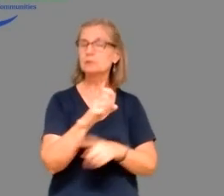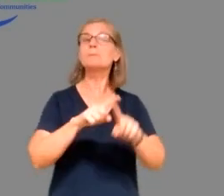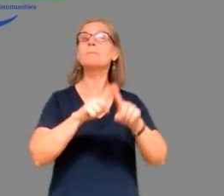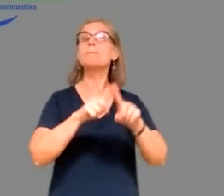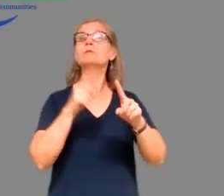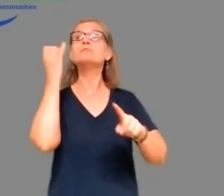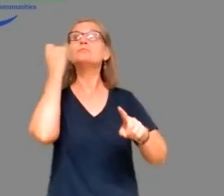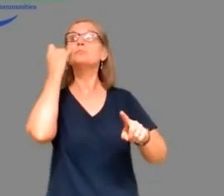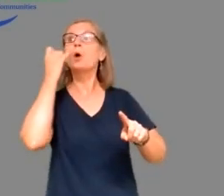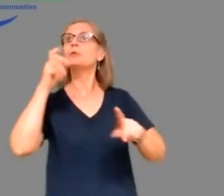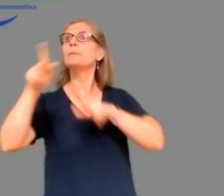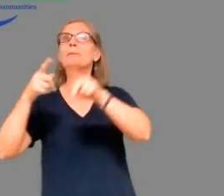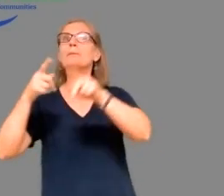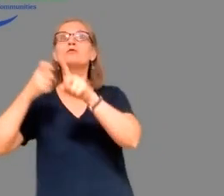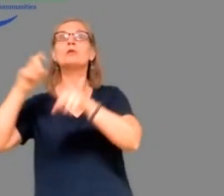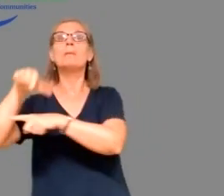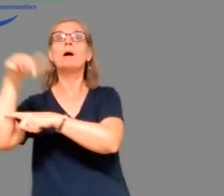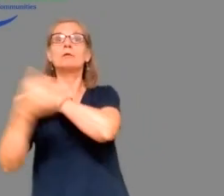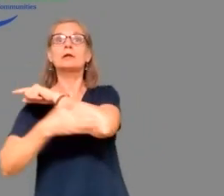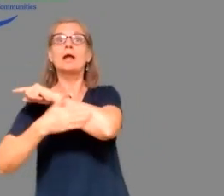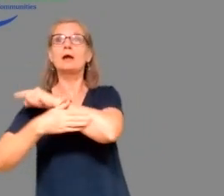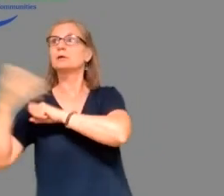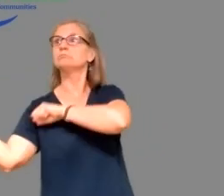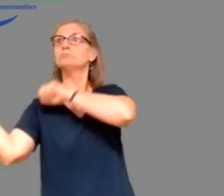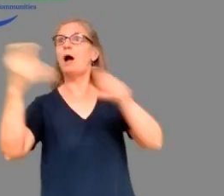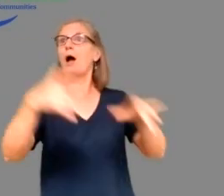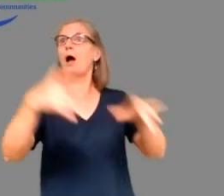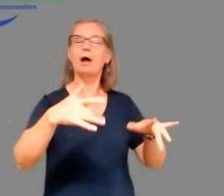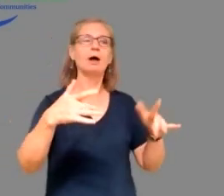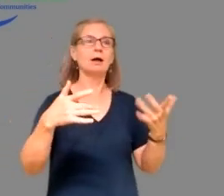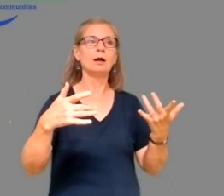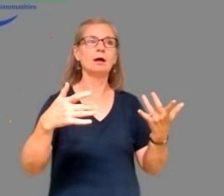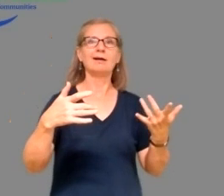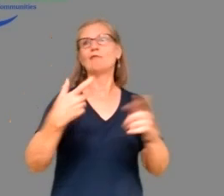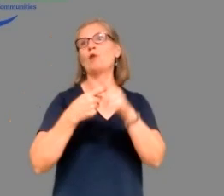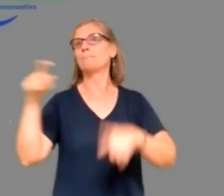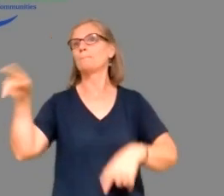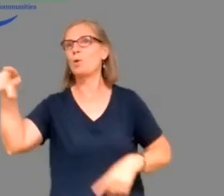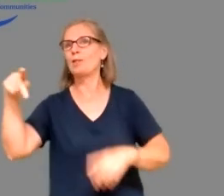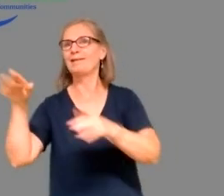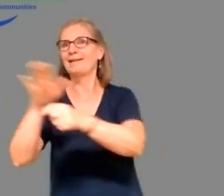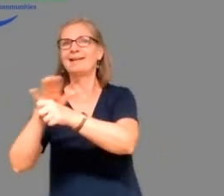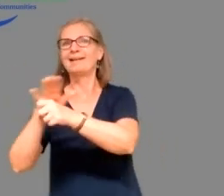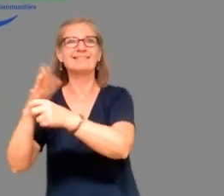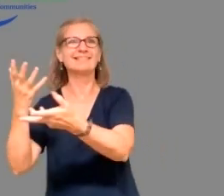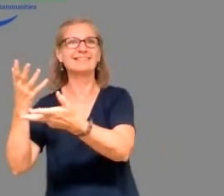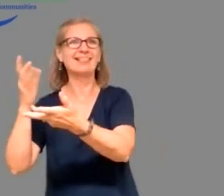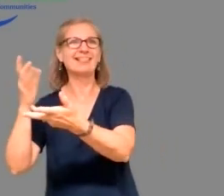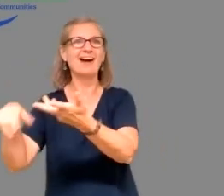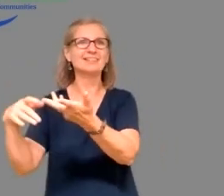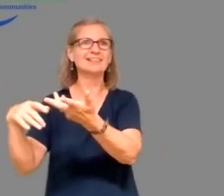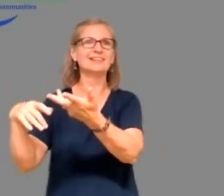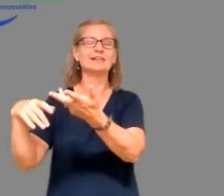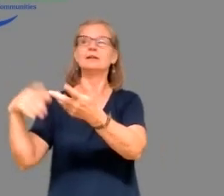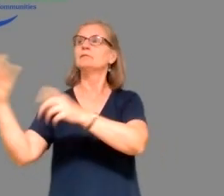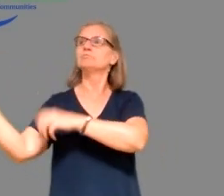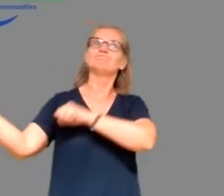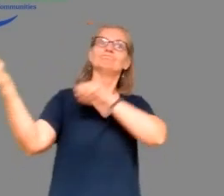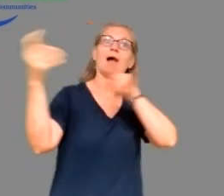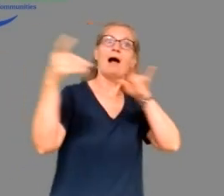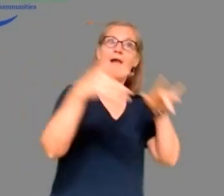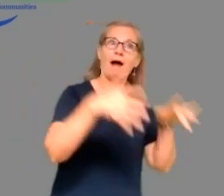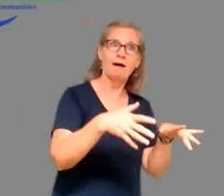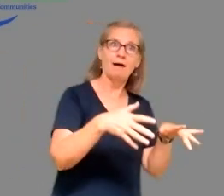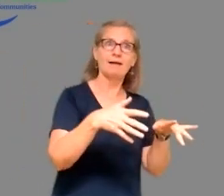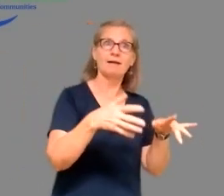from Multnomah County where there's been, I'm not picking on Multnomah County, but any county that has, you know, quite a bit more cases than us, if they wanted to visit and go